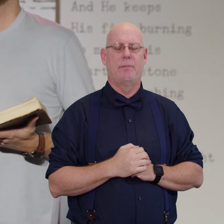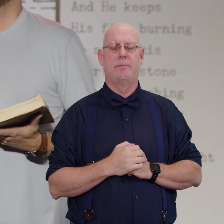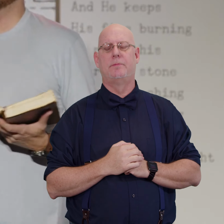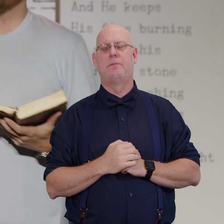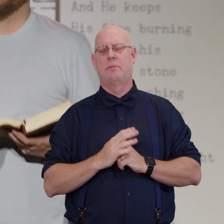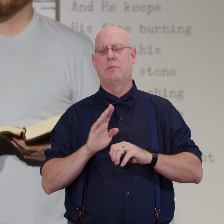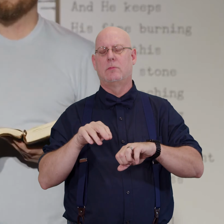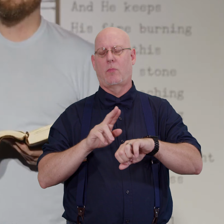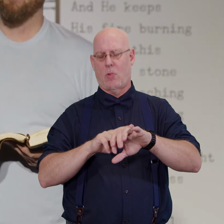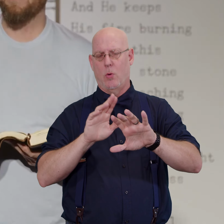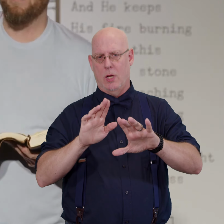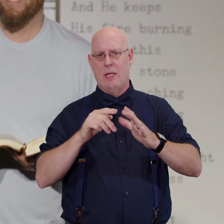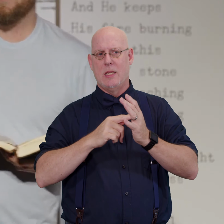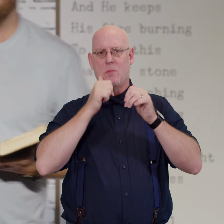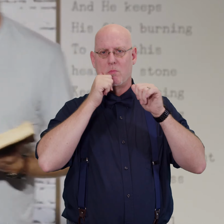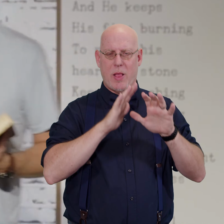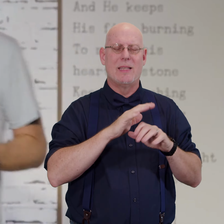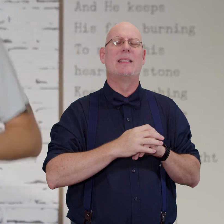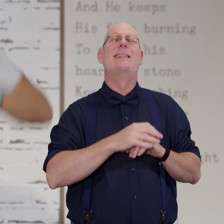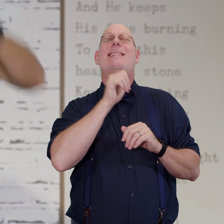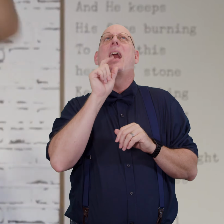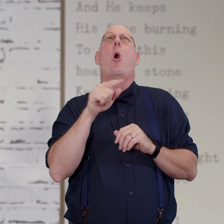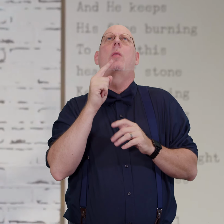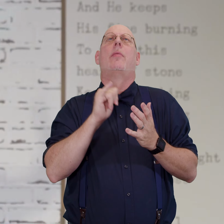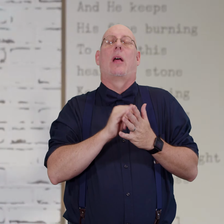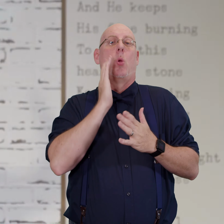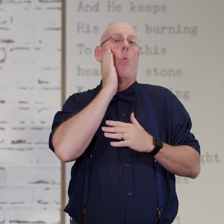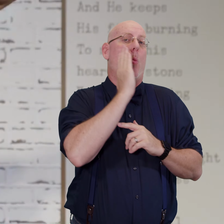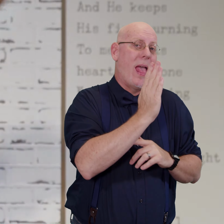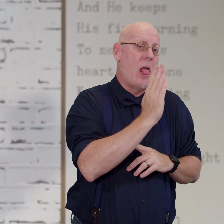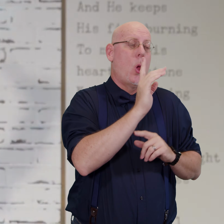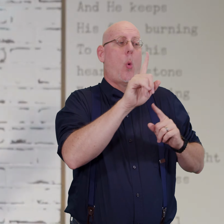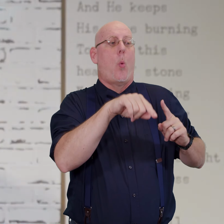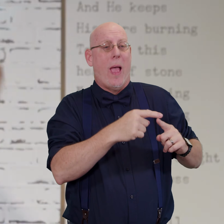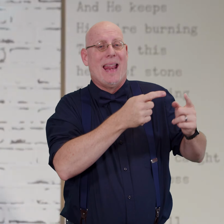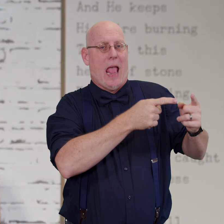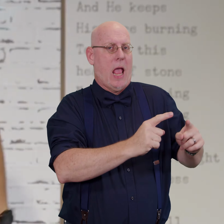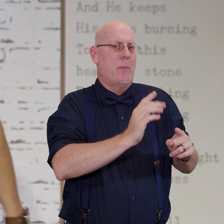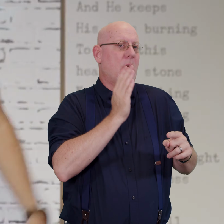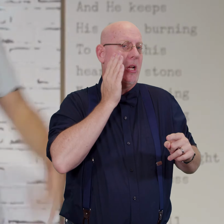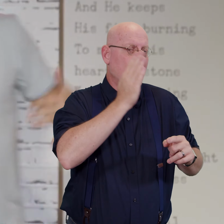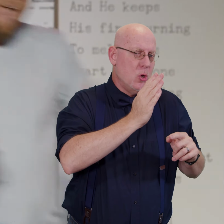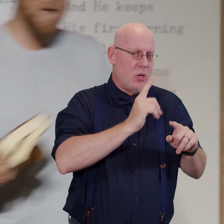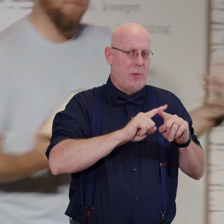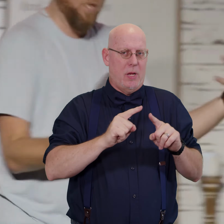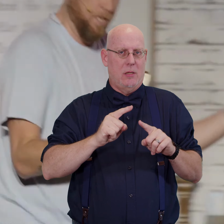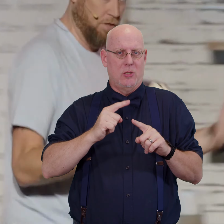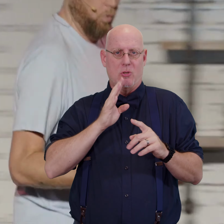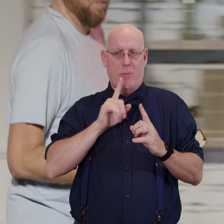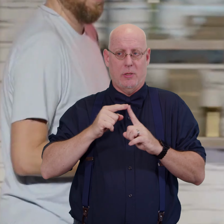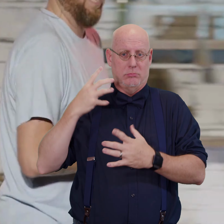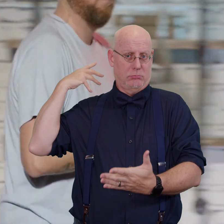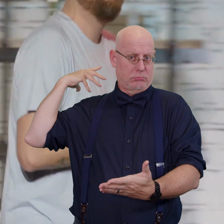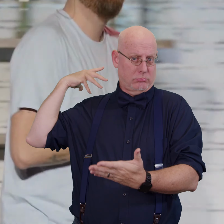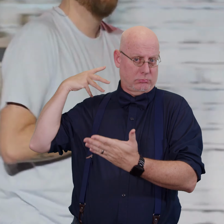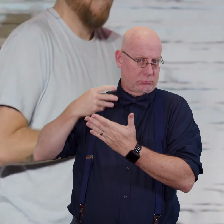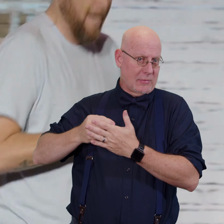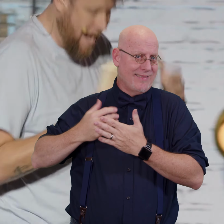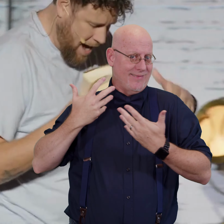Now, unquestionably, this is blessing. And it's not just that he is going to do it when this occurs. It's that I have done it, the Lord is